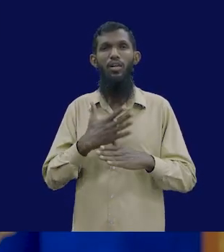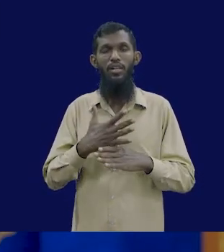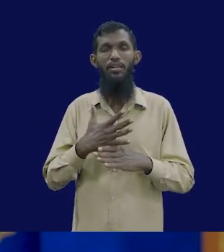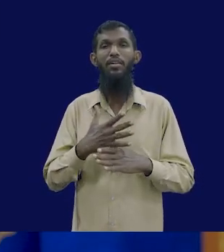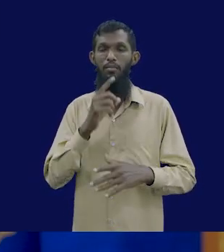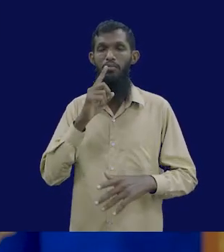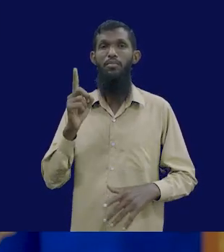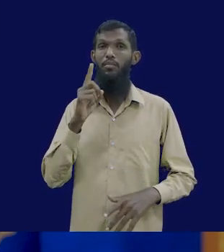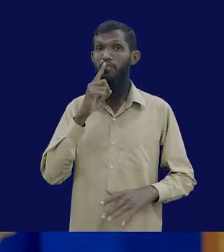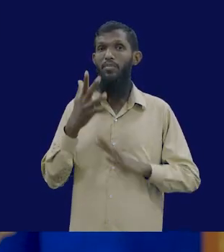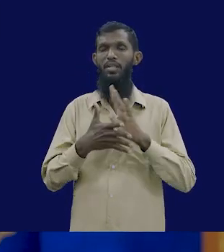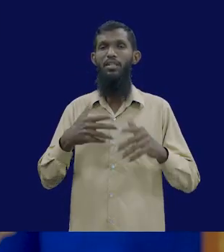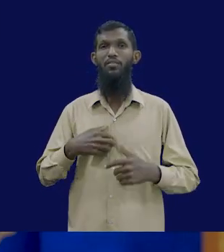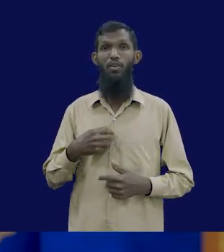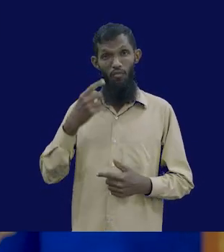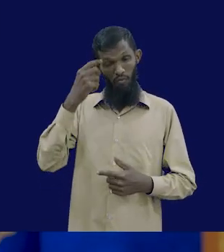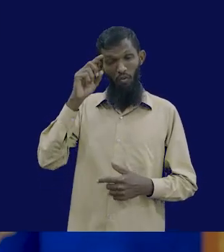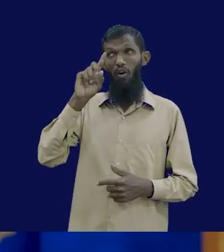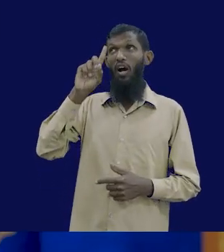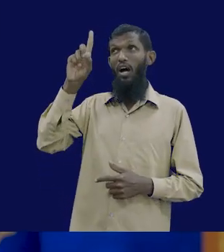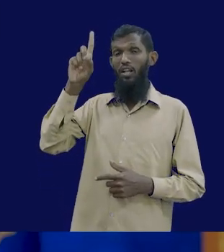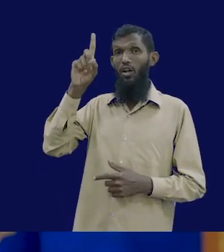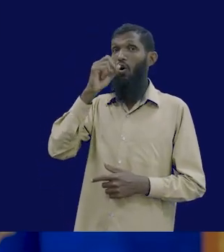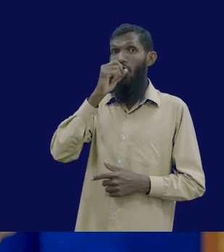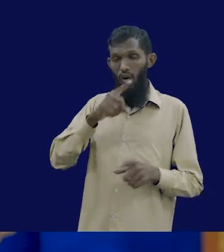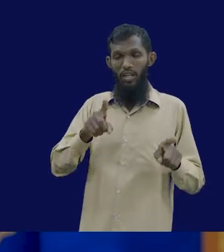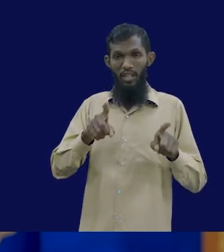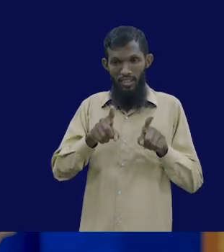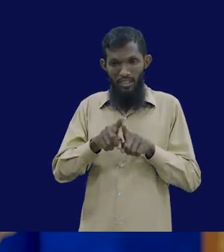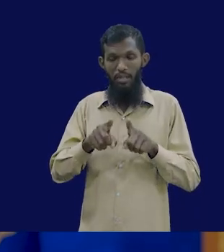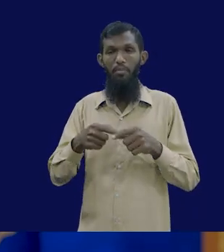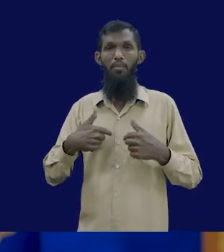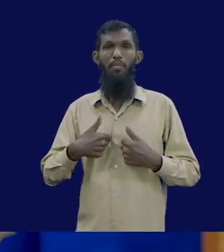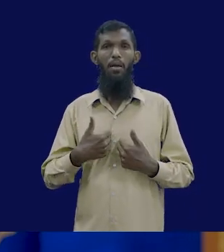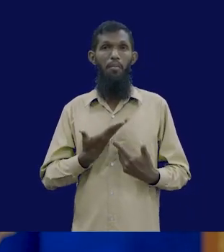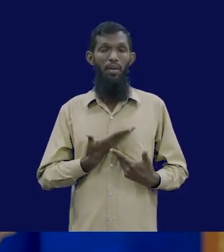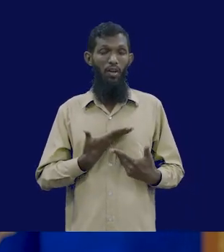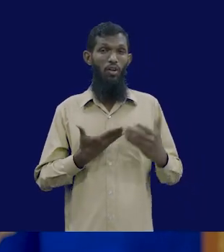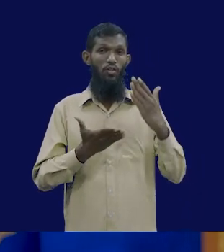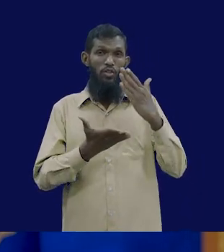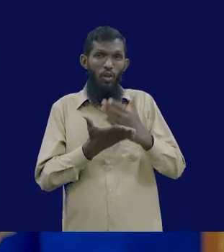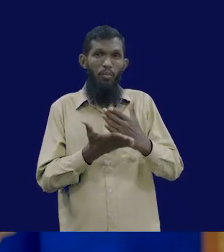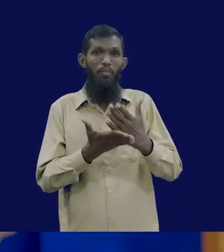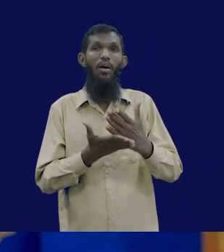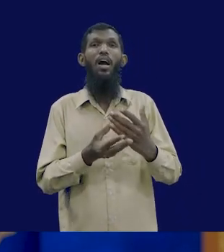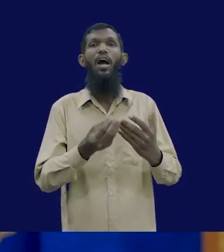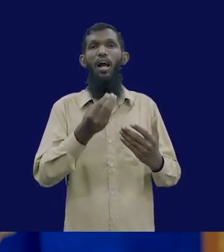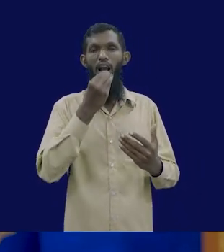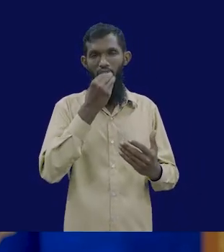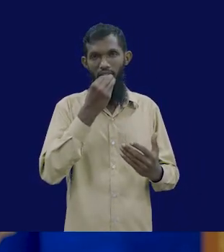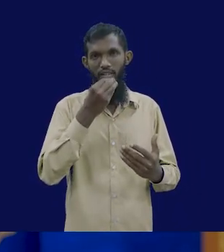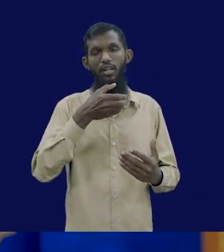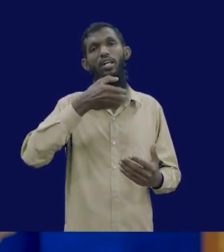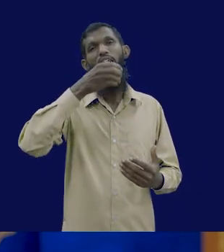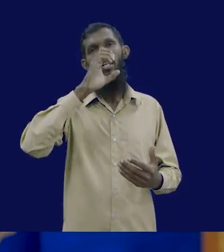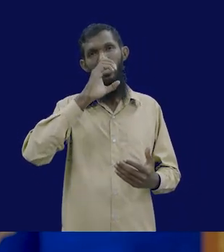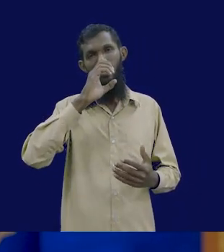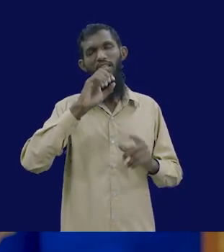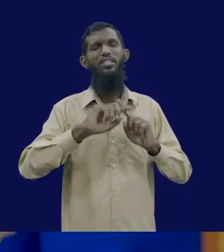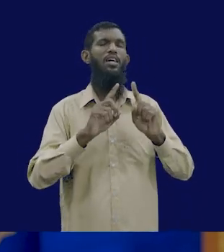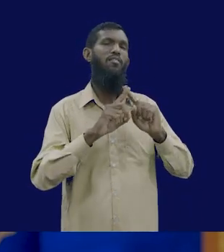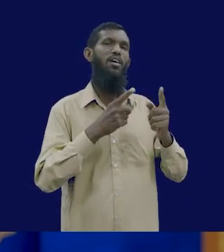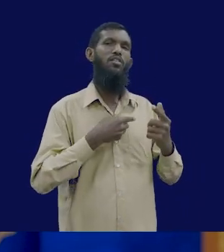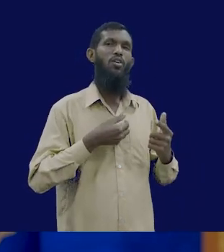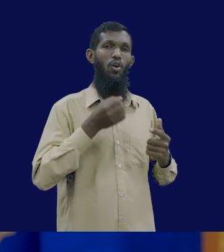In terminological terms, it is worshipping Allah subhanahu wa ta'ala by withholding or abstaining from food,